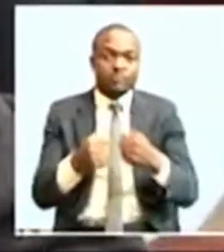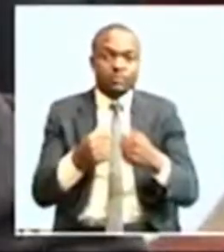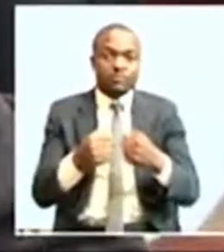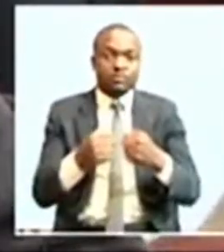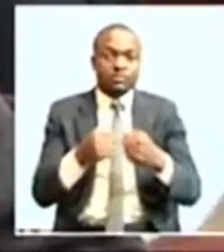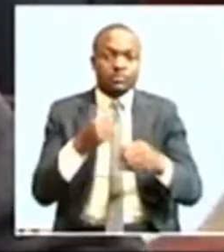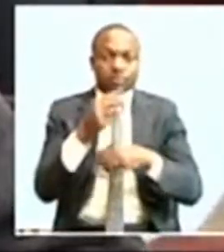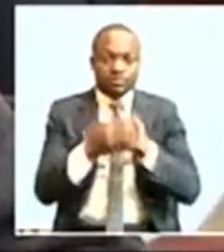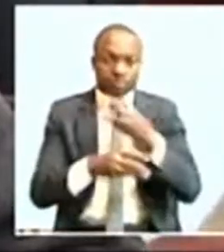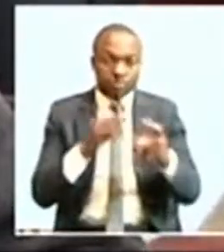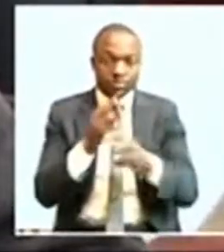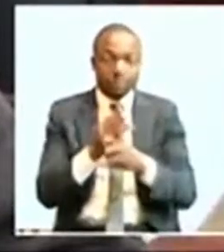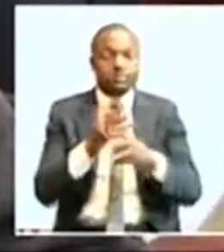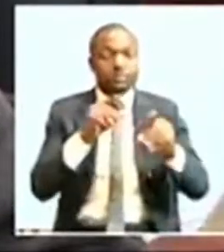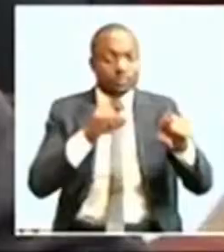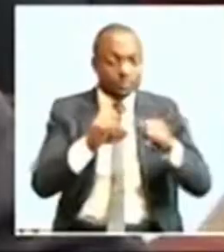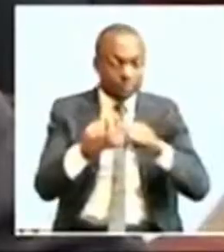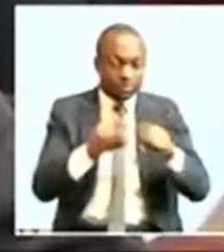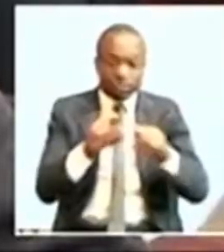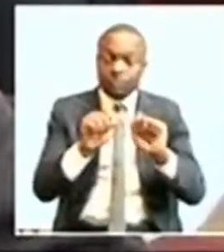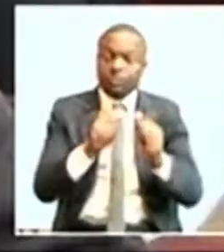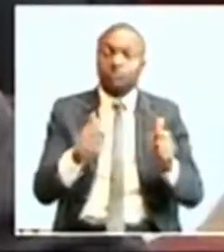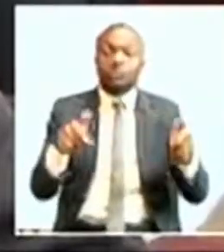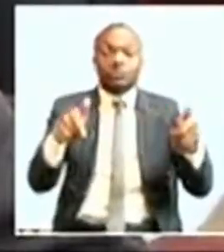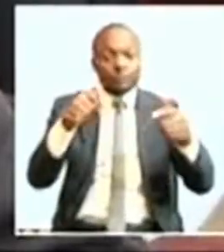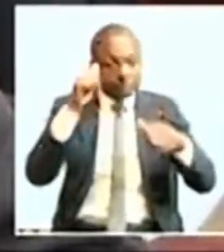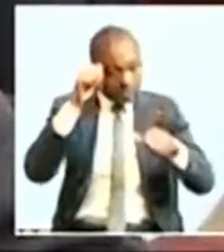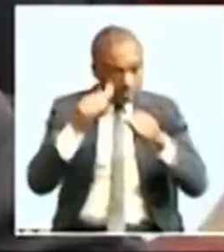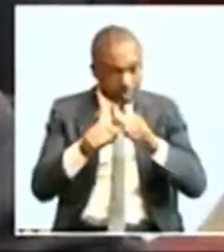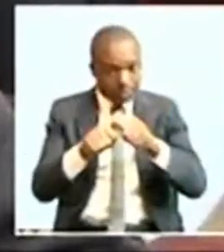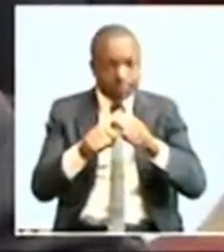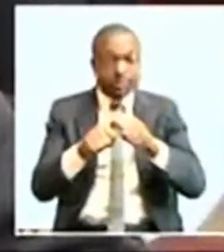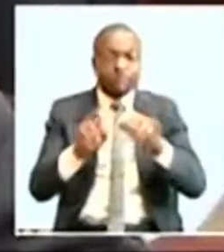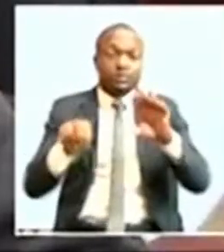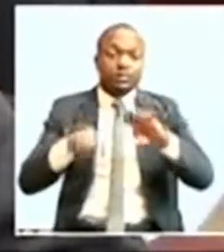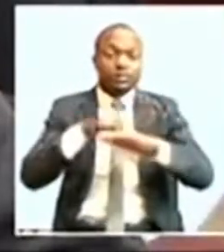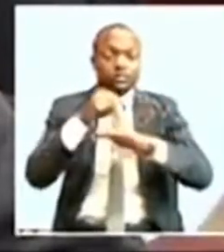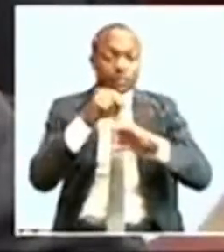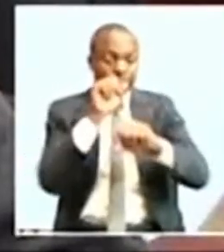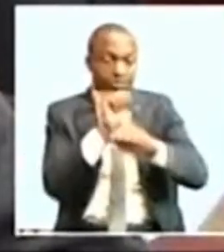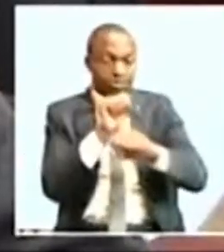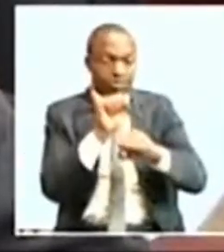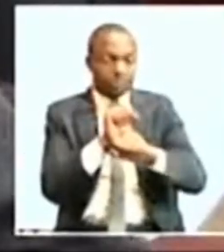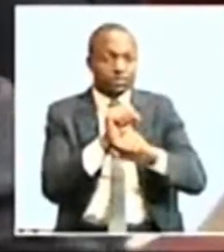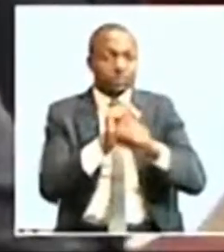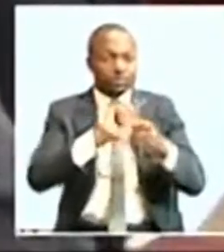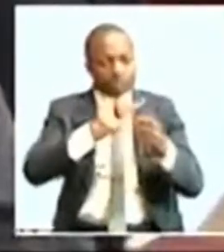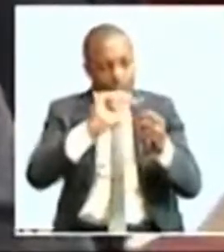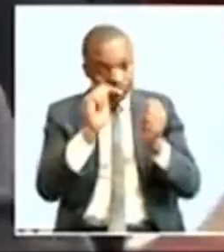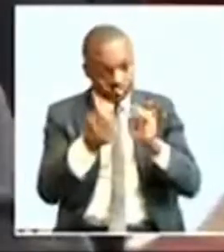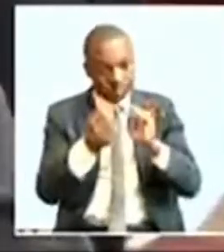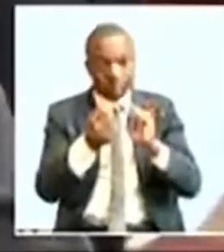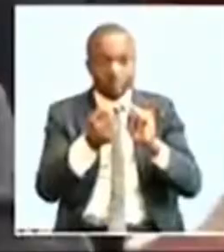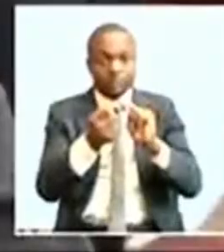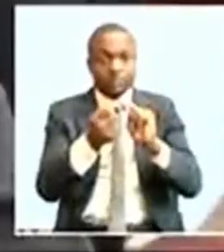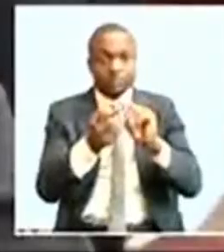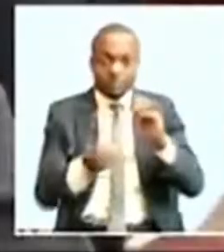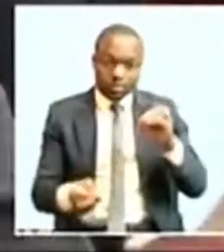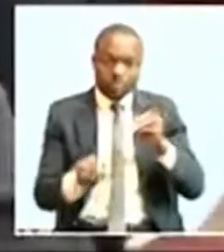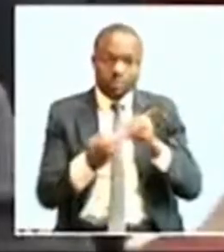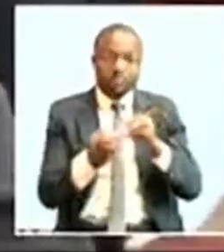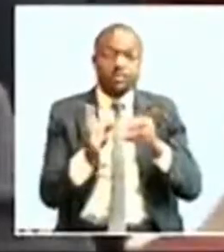export competitiveness. The agreement also complements national efforts that seek to transform as well as modernize the fisheries